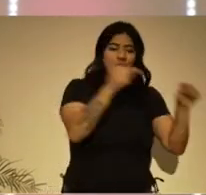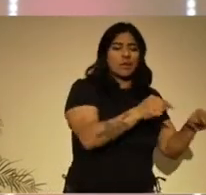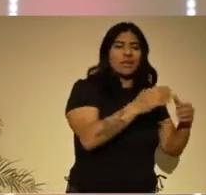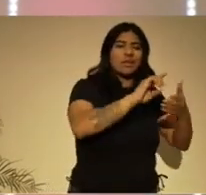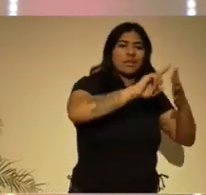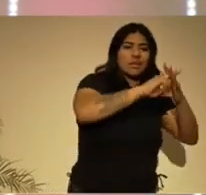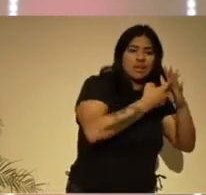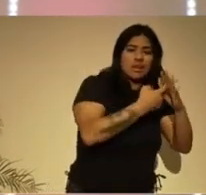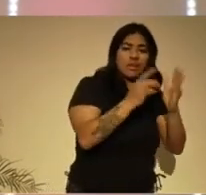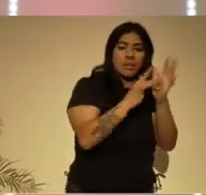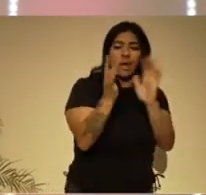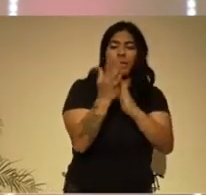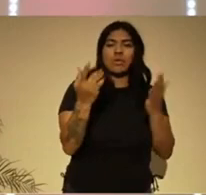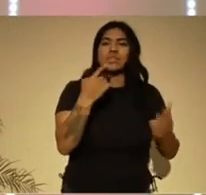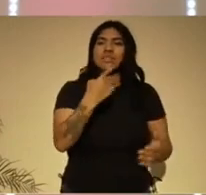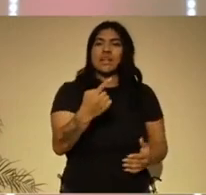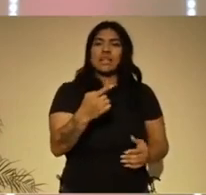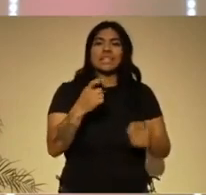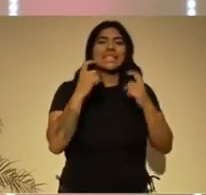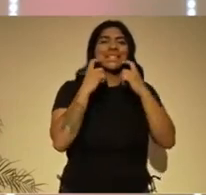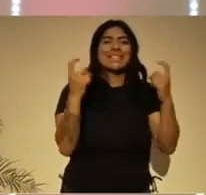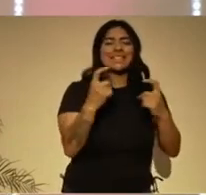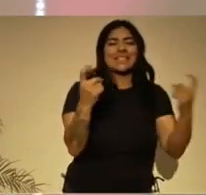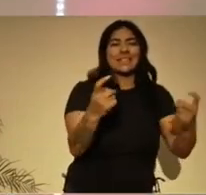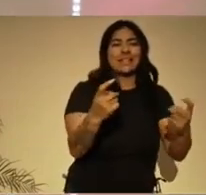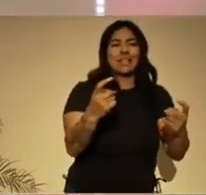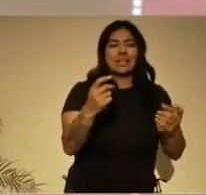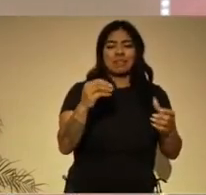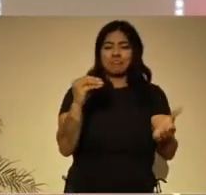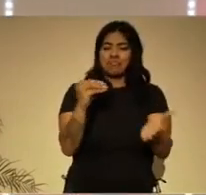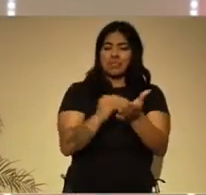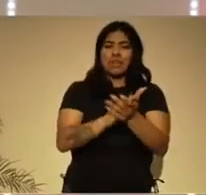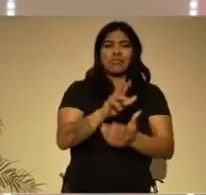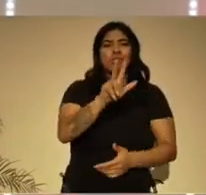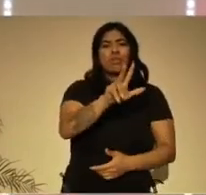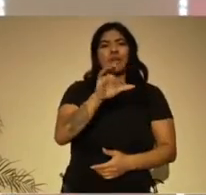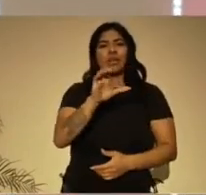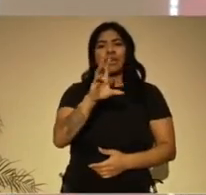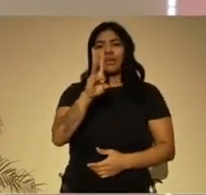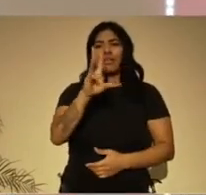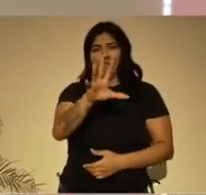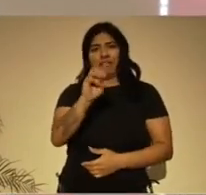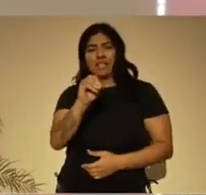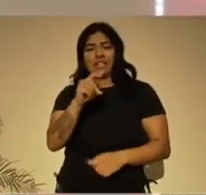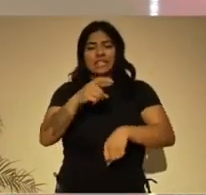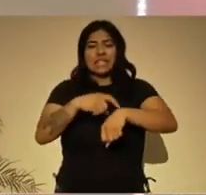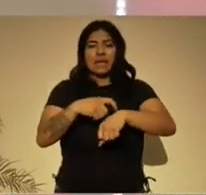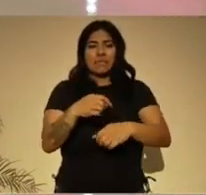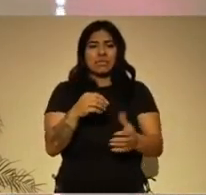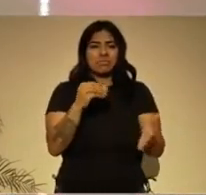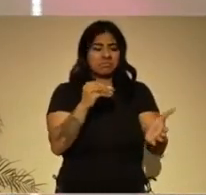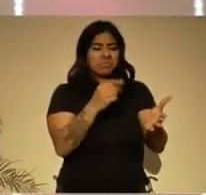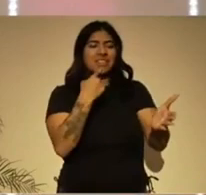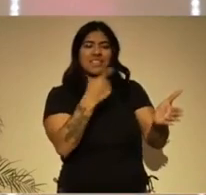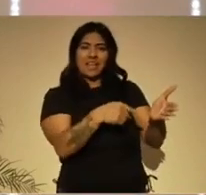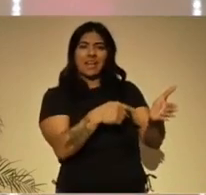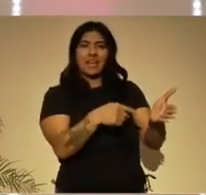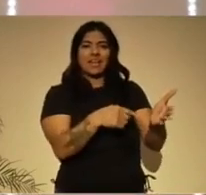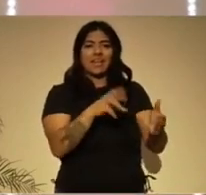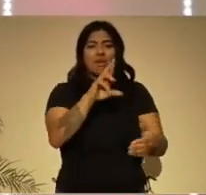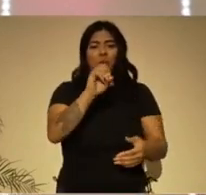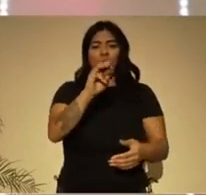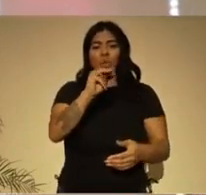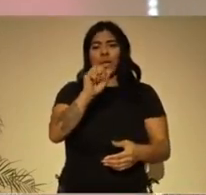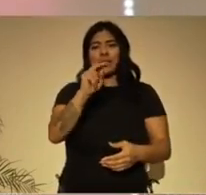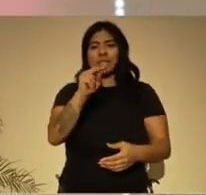Bible, the word sin is mentioned more than 350 times. In the Bible, in Romans